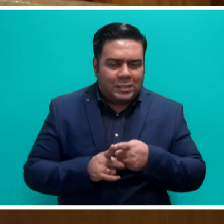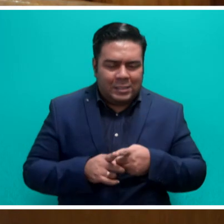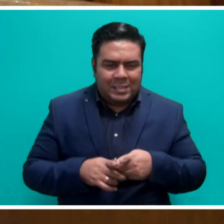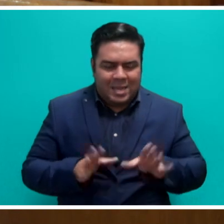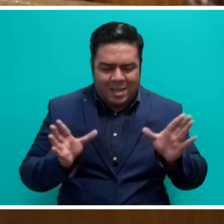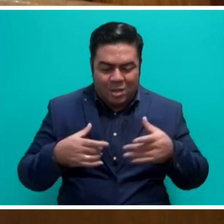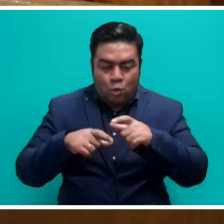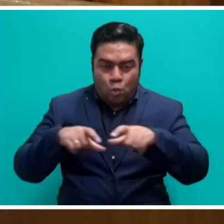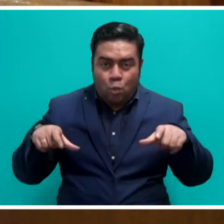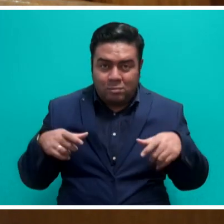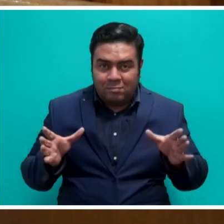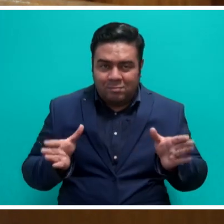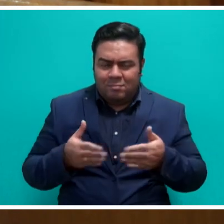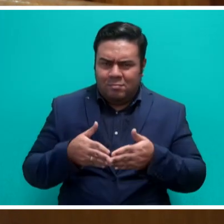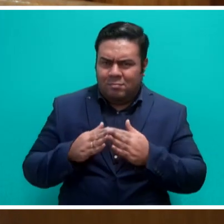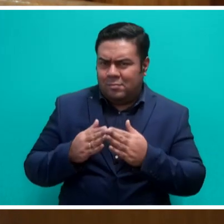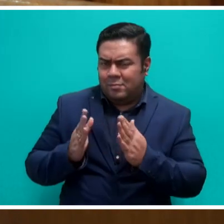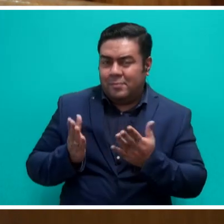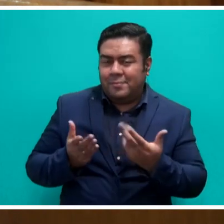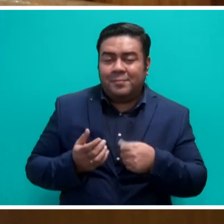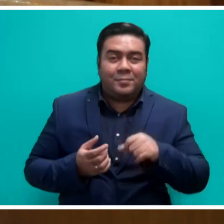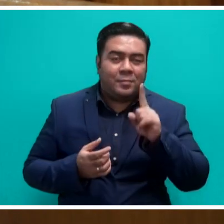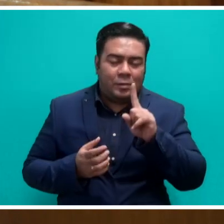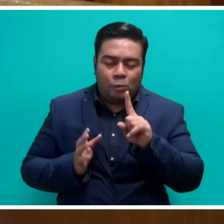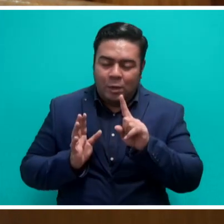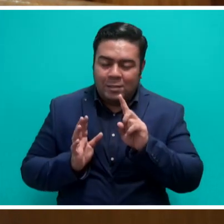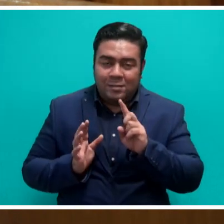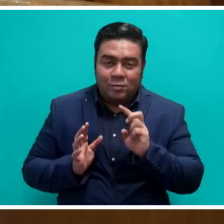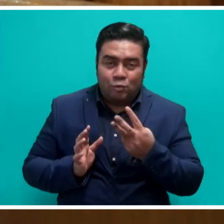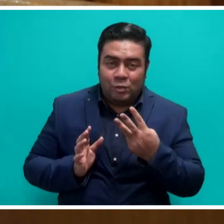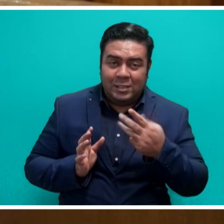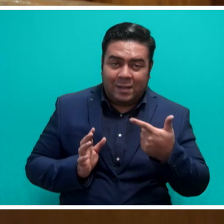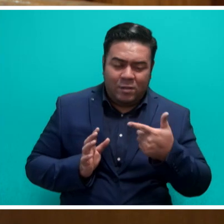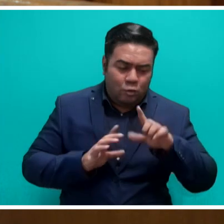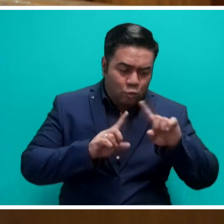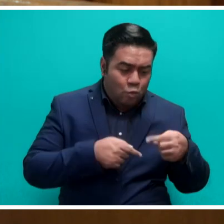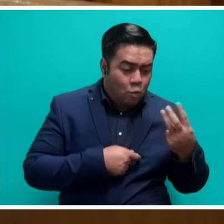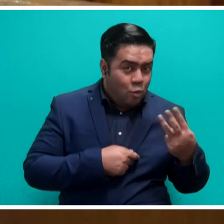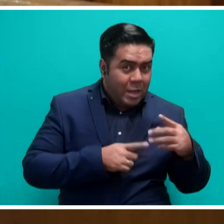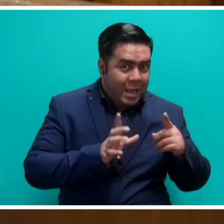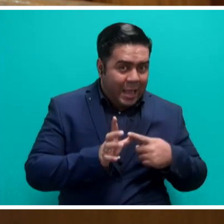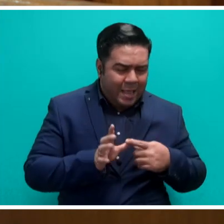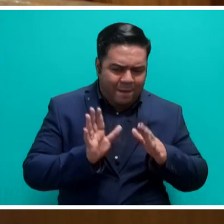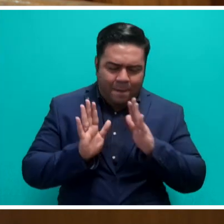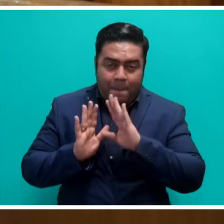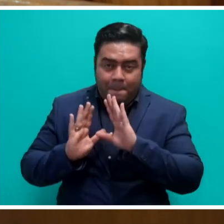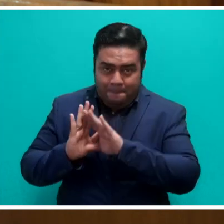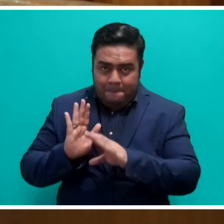in accordance with Section 137(3)(a) of the Constitution. A